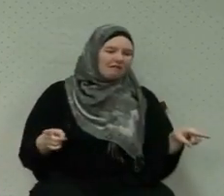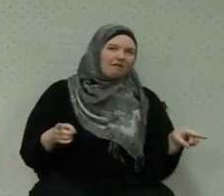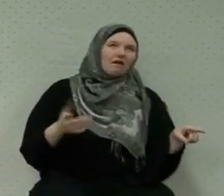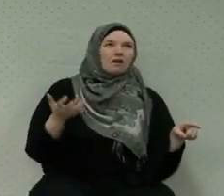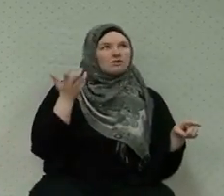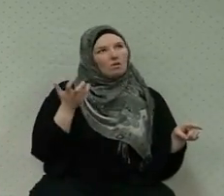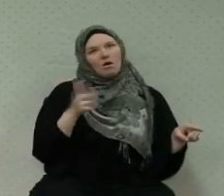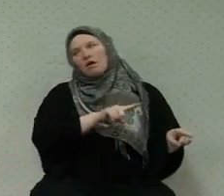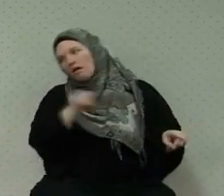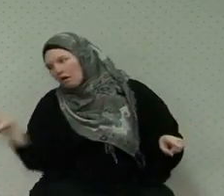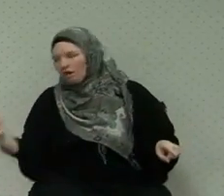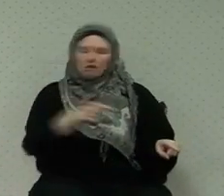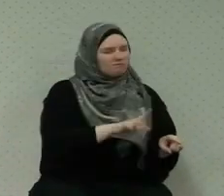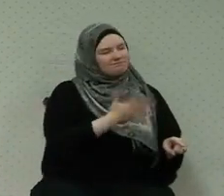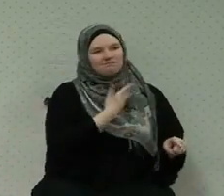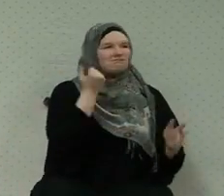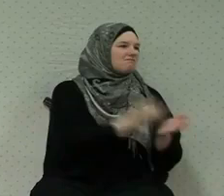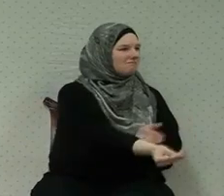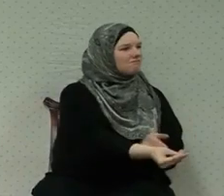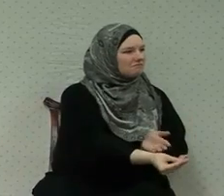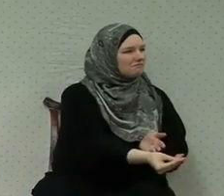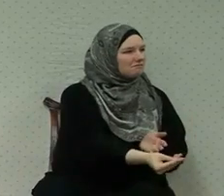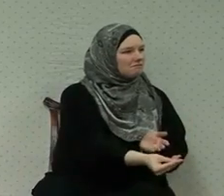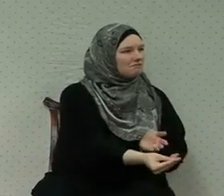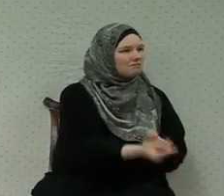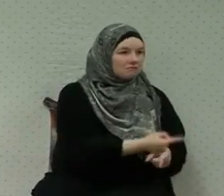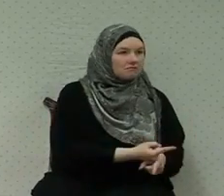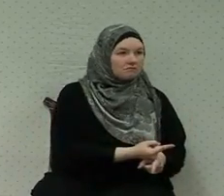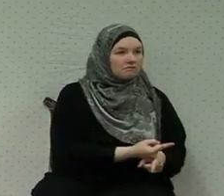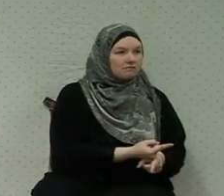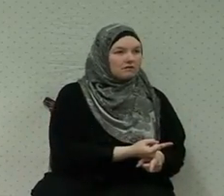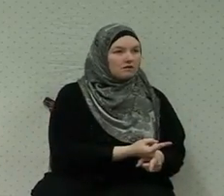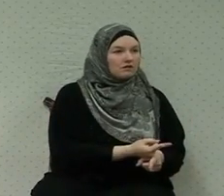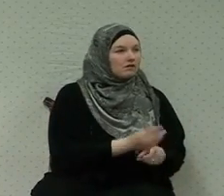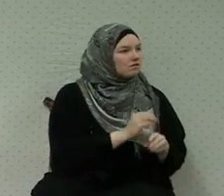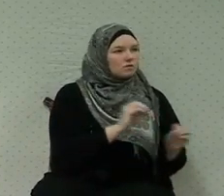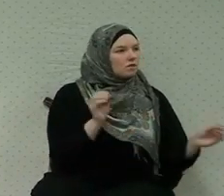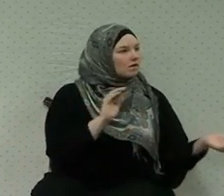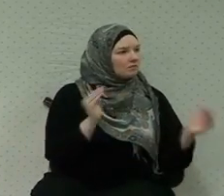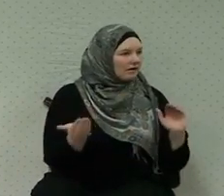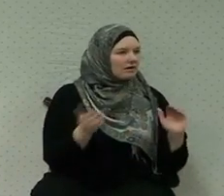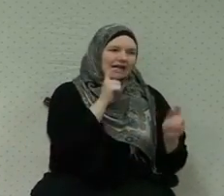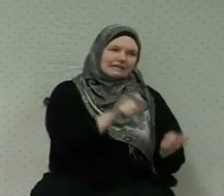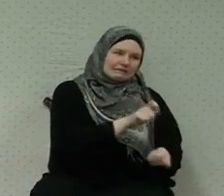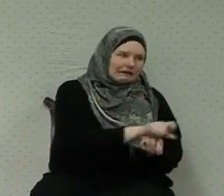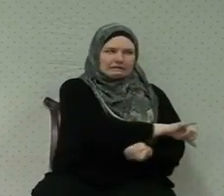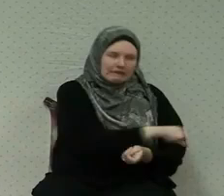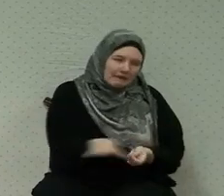weekend running from one store to another. Well, no comparison, but just to illustrate the